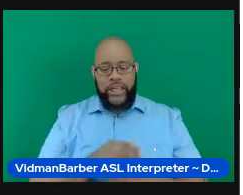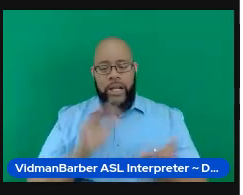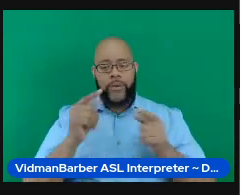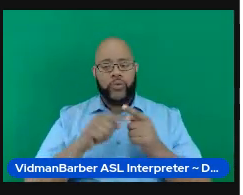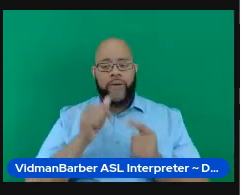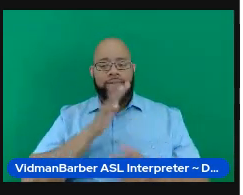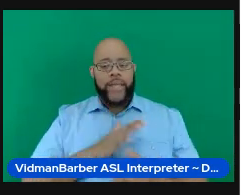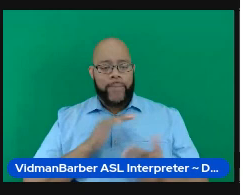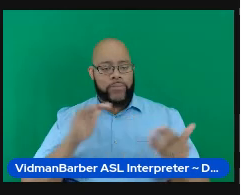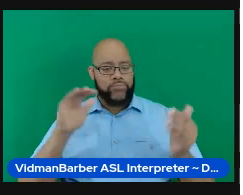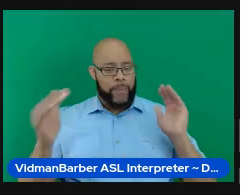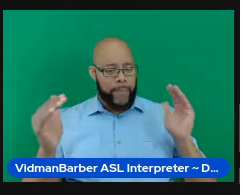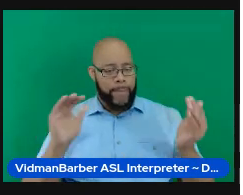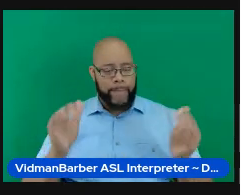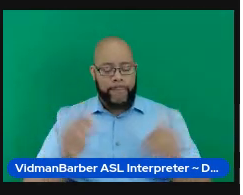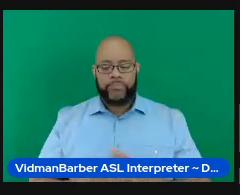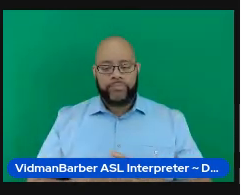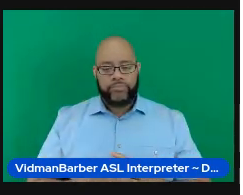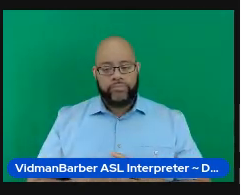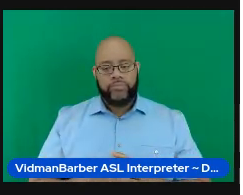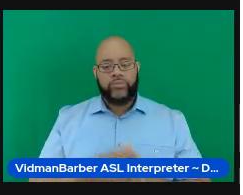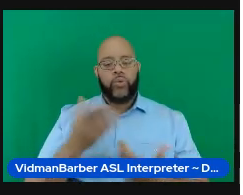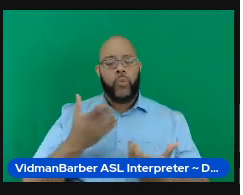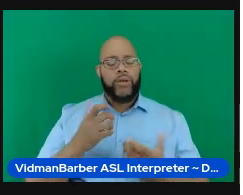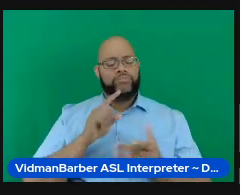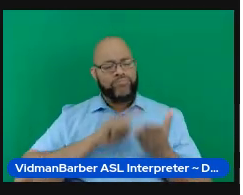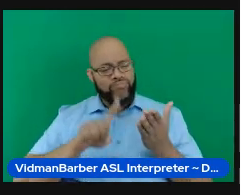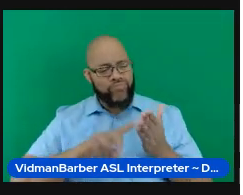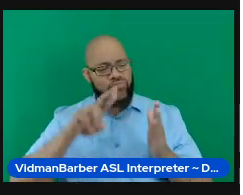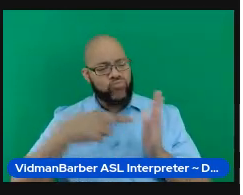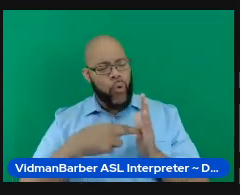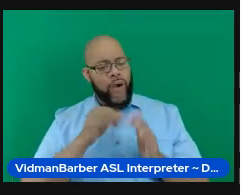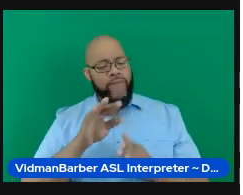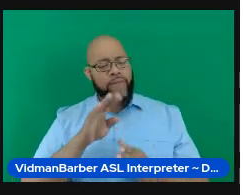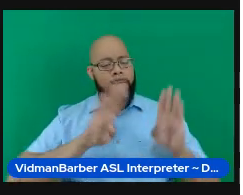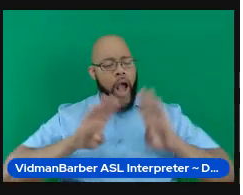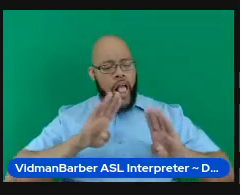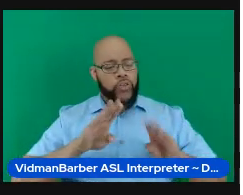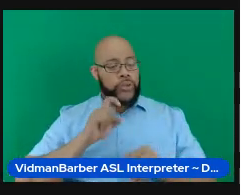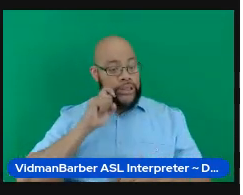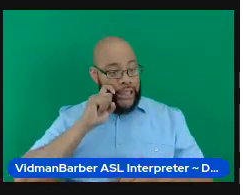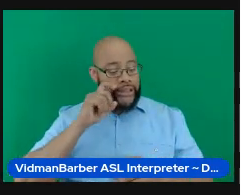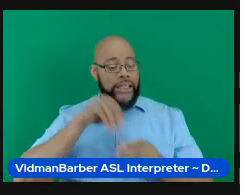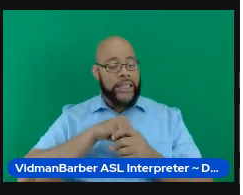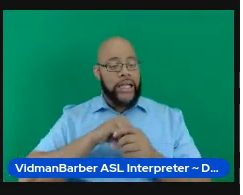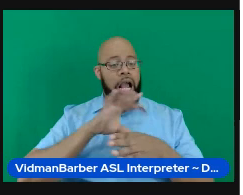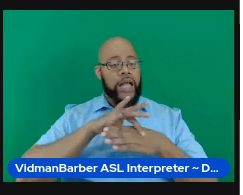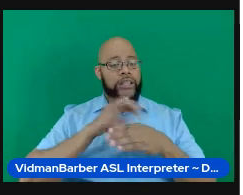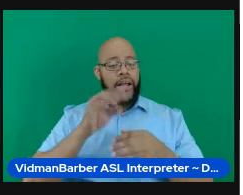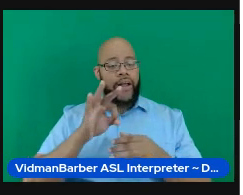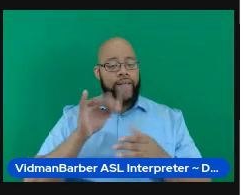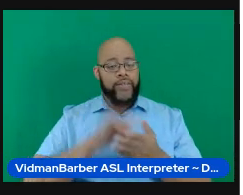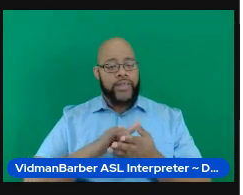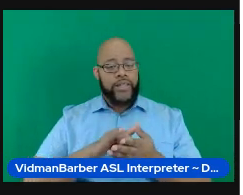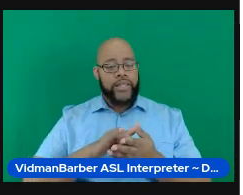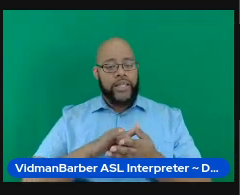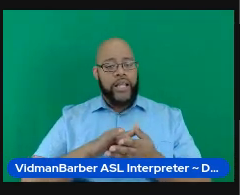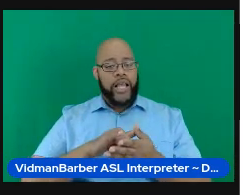their female counterparts. So I wanted to investigate the role of biological sex in the context of Streptococcus